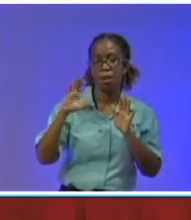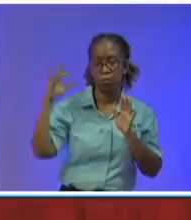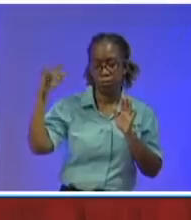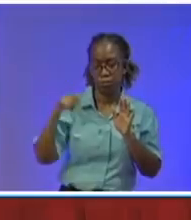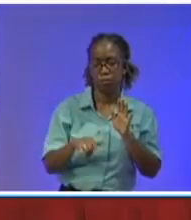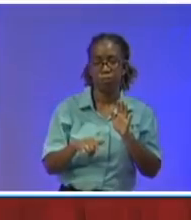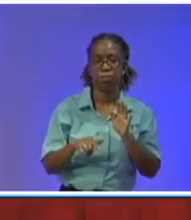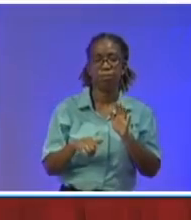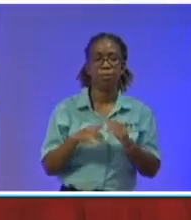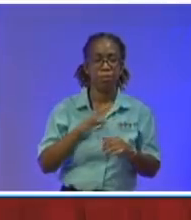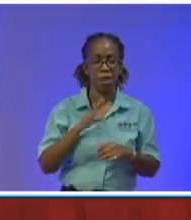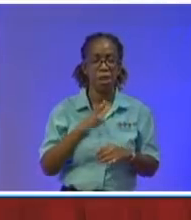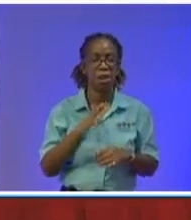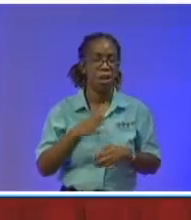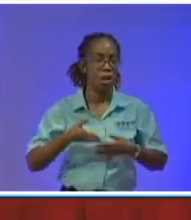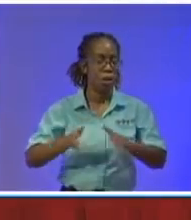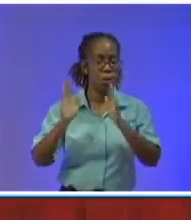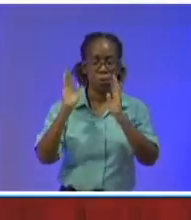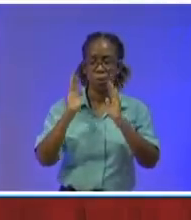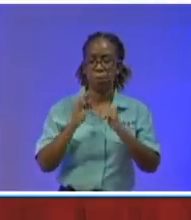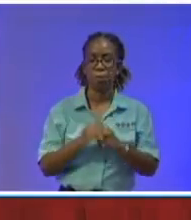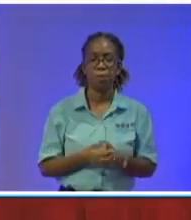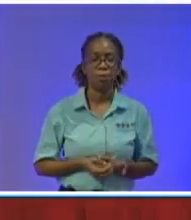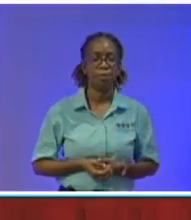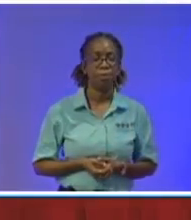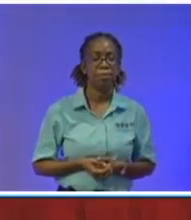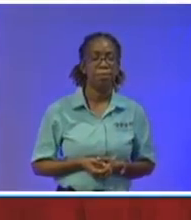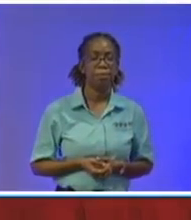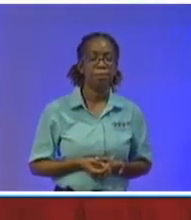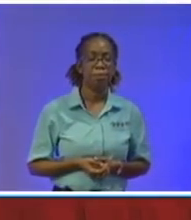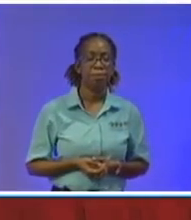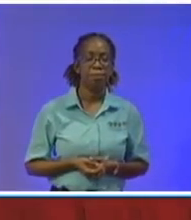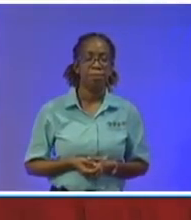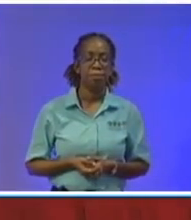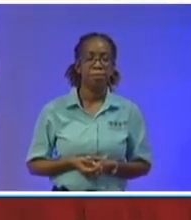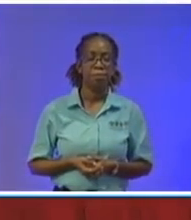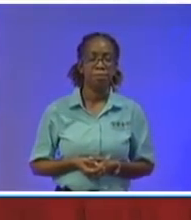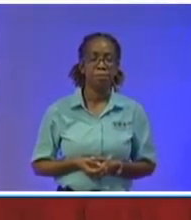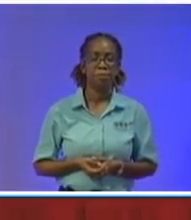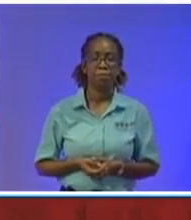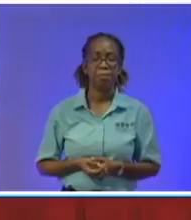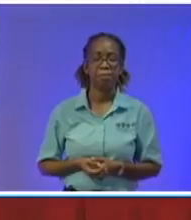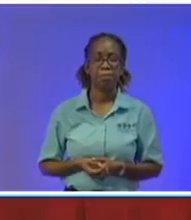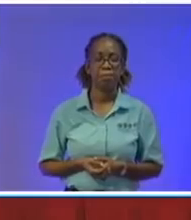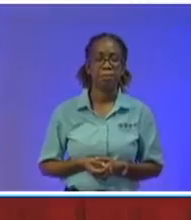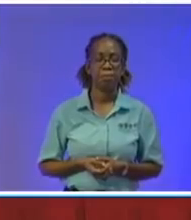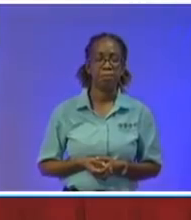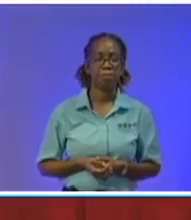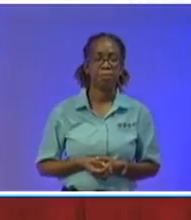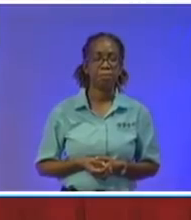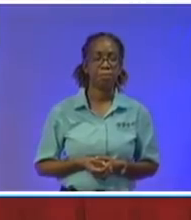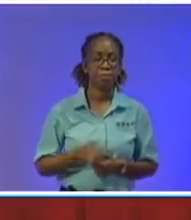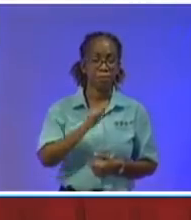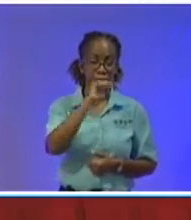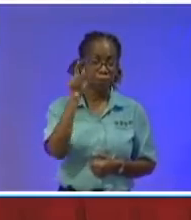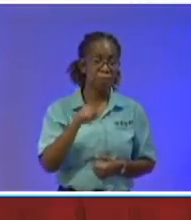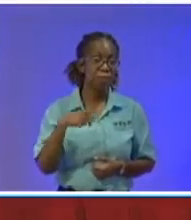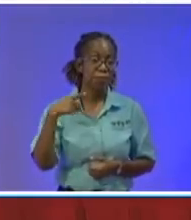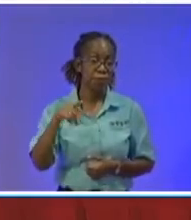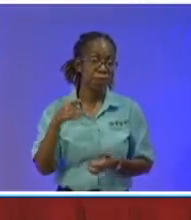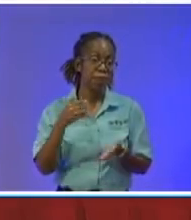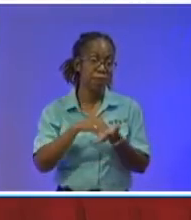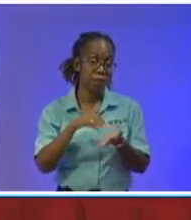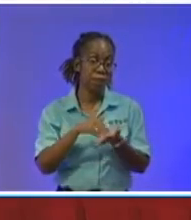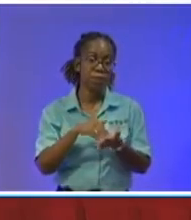for a follow-up question. Yes, morning again. CMO, I just wanted to understand again about this issue